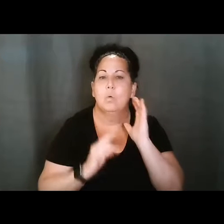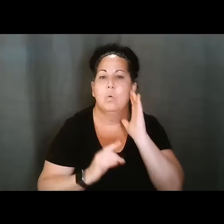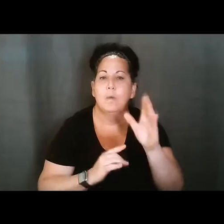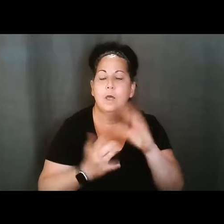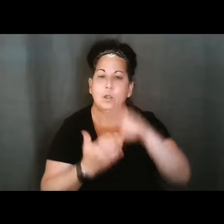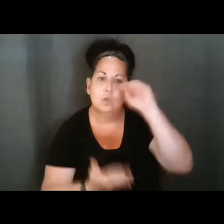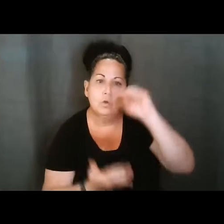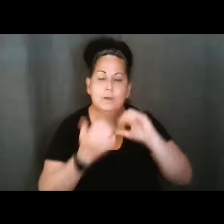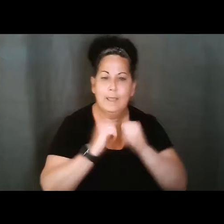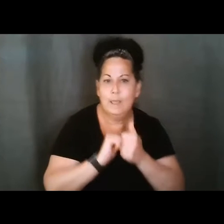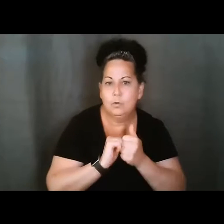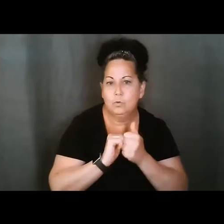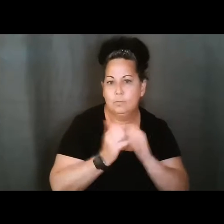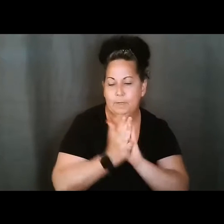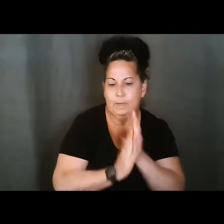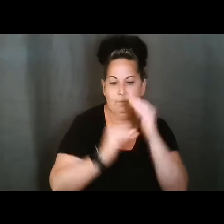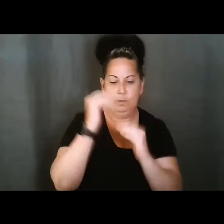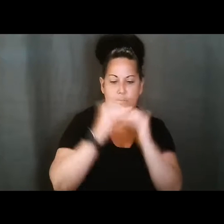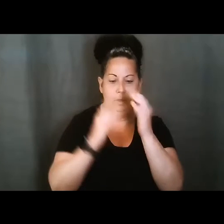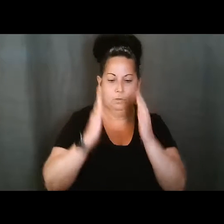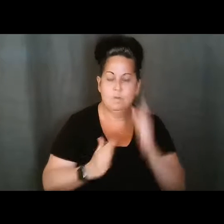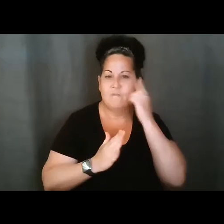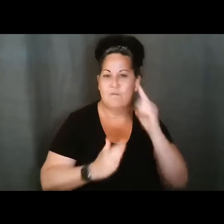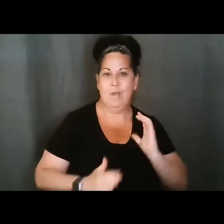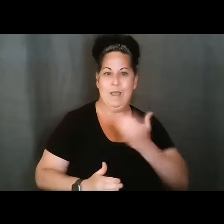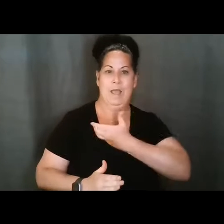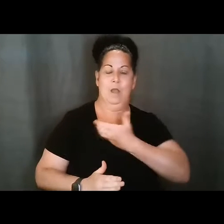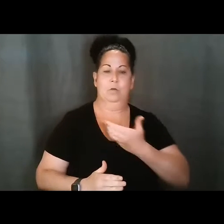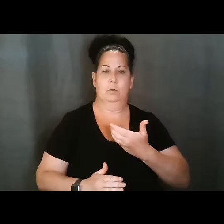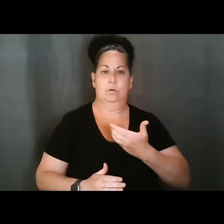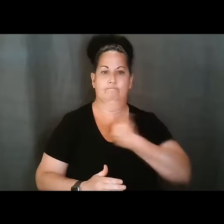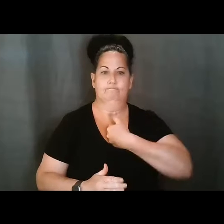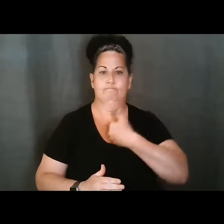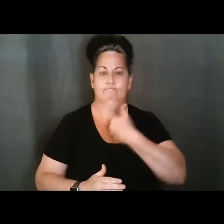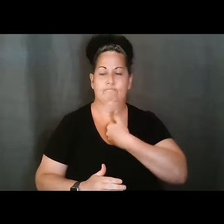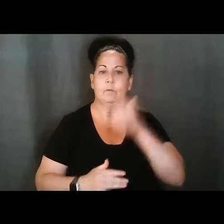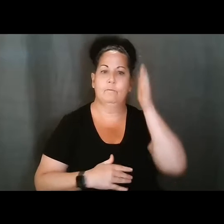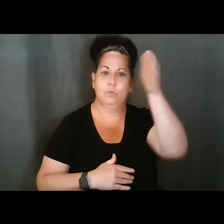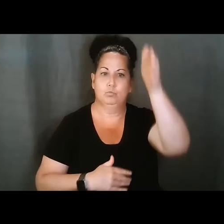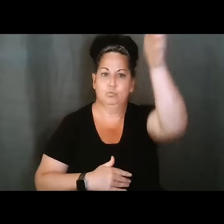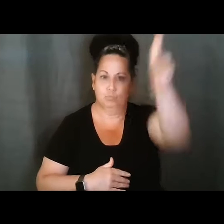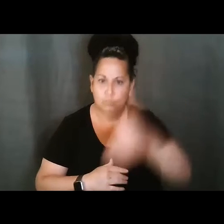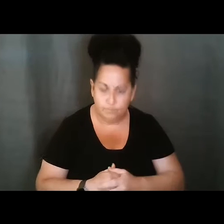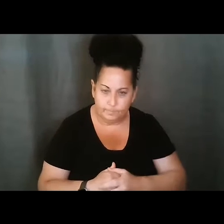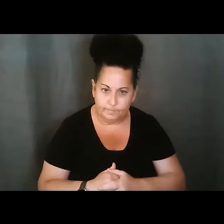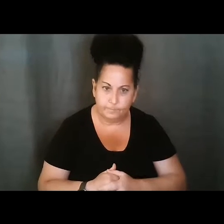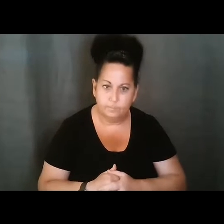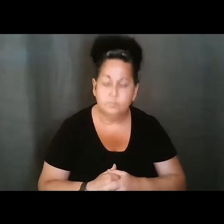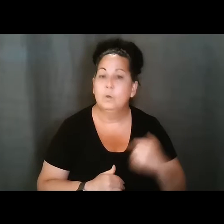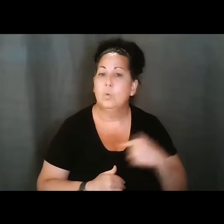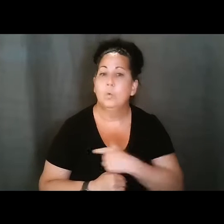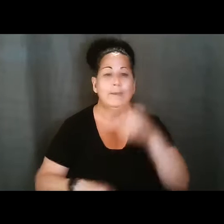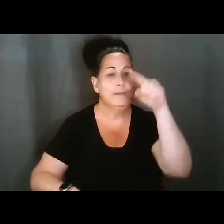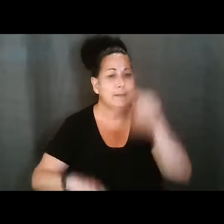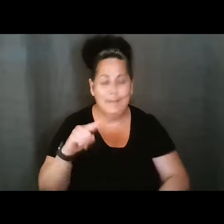own future. But parents, it takes a mindset. And I like to refer it to this. We cannot